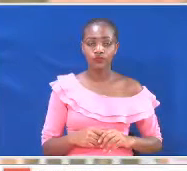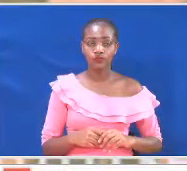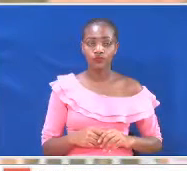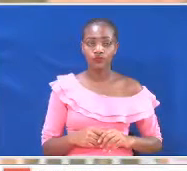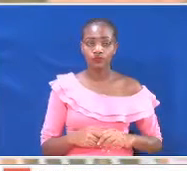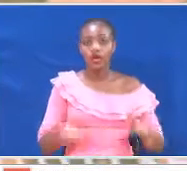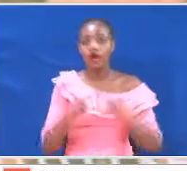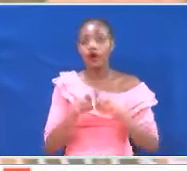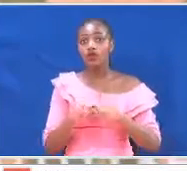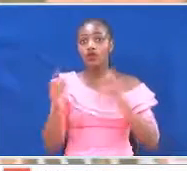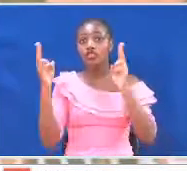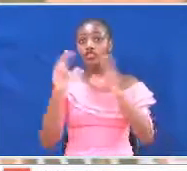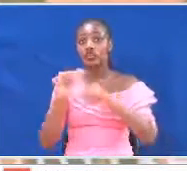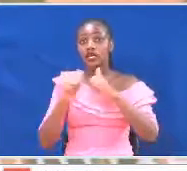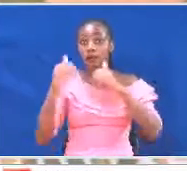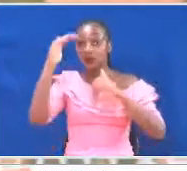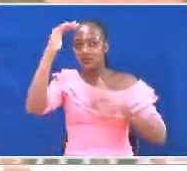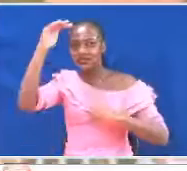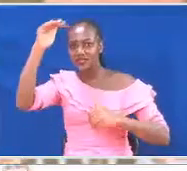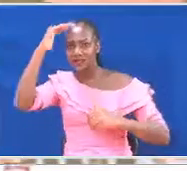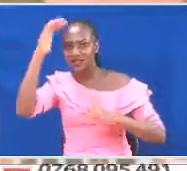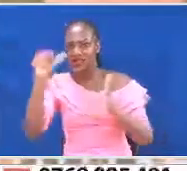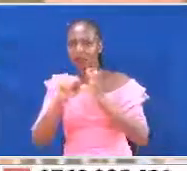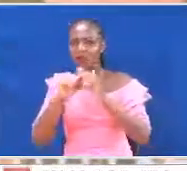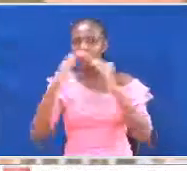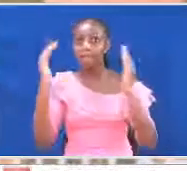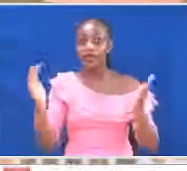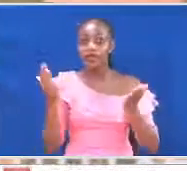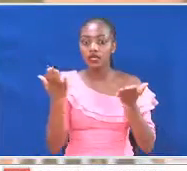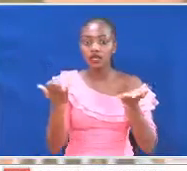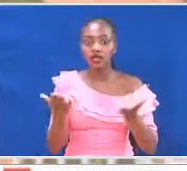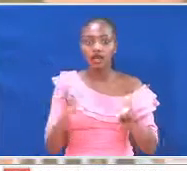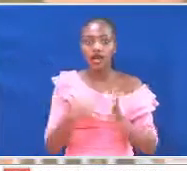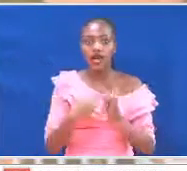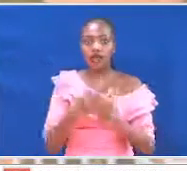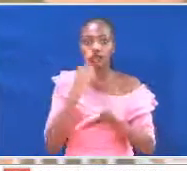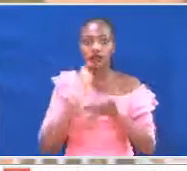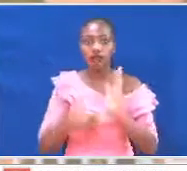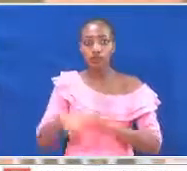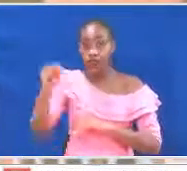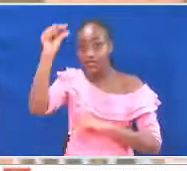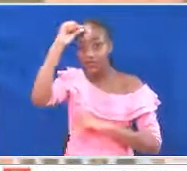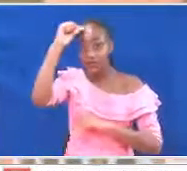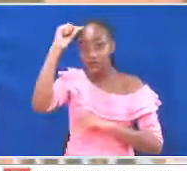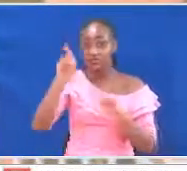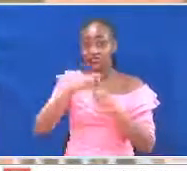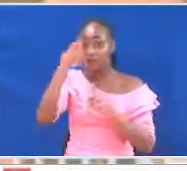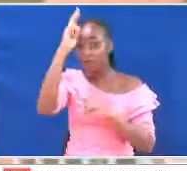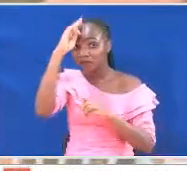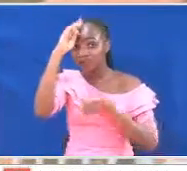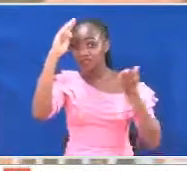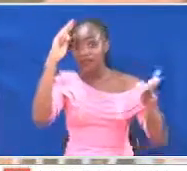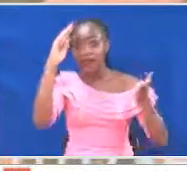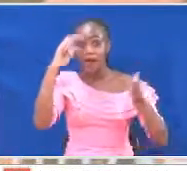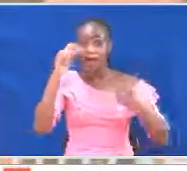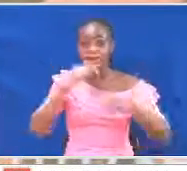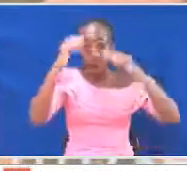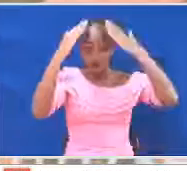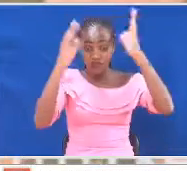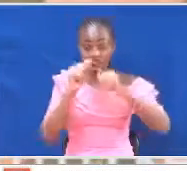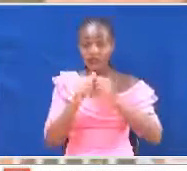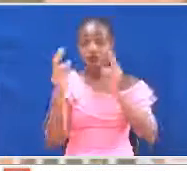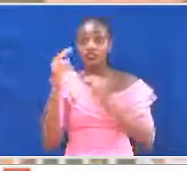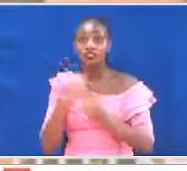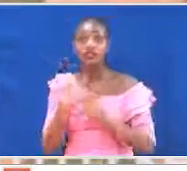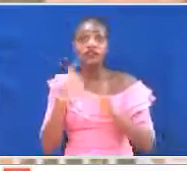Mambo ya mabaa imekuwa tisho kubwa, na tumesema serikali, polisi, iangalie, na wale